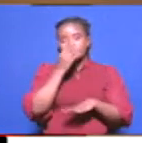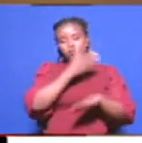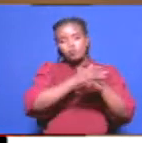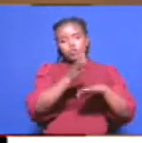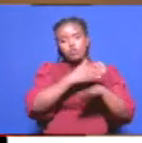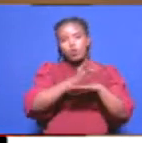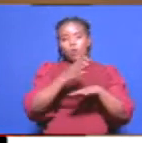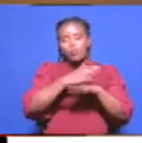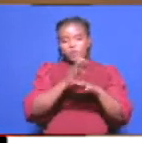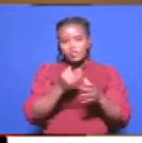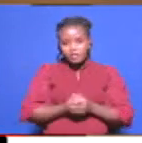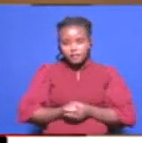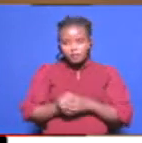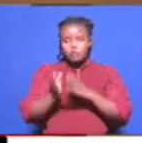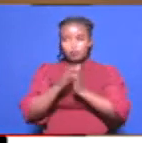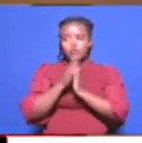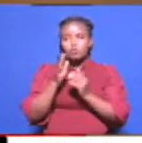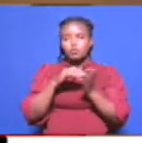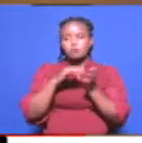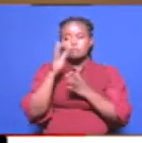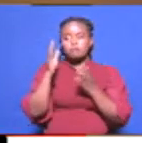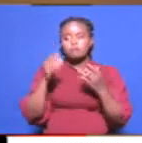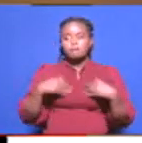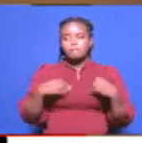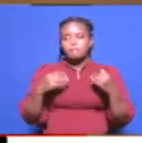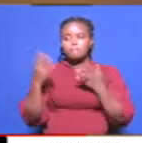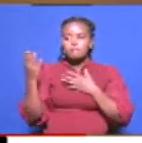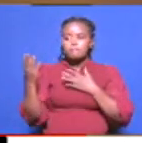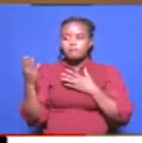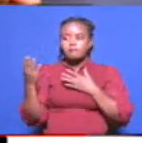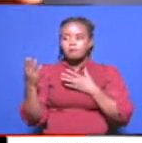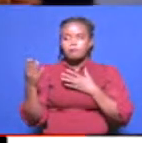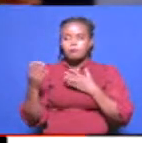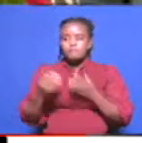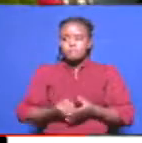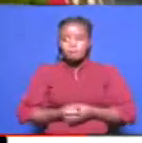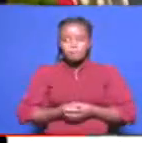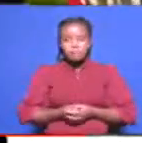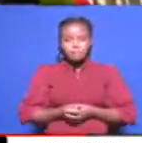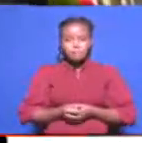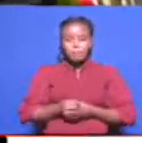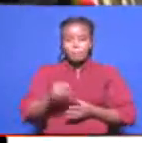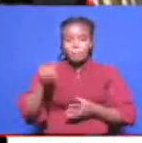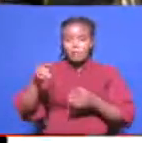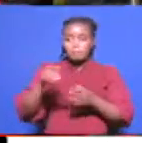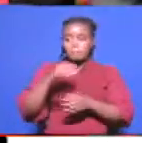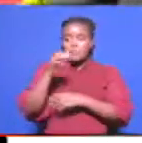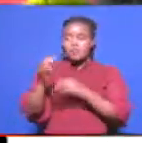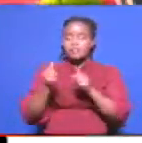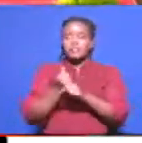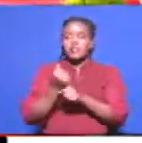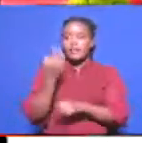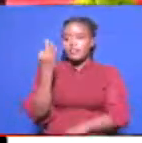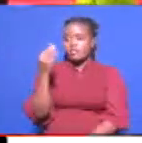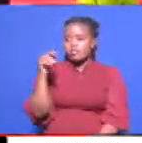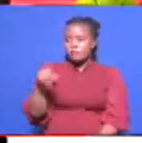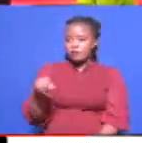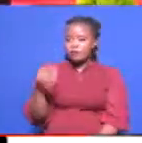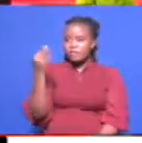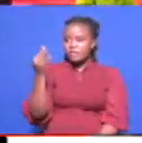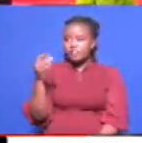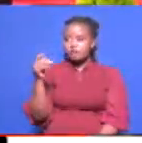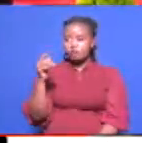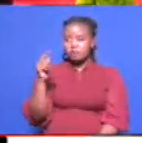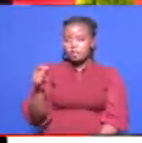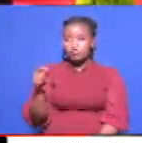baskets. Here is Benson Rioba with the details. In this year's 3.3 trillion shillings budget, agriculture